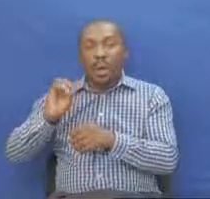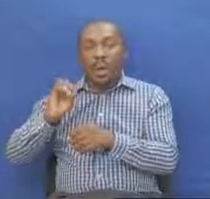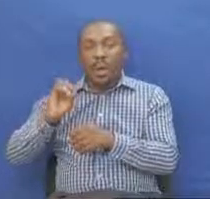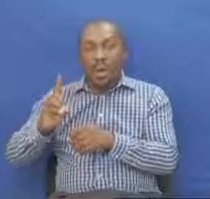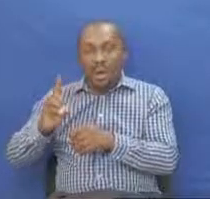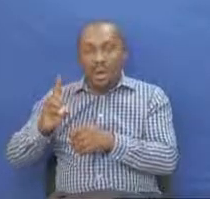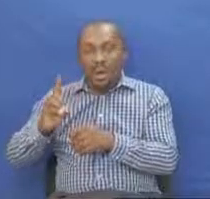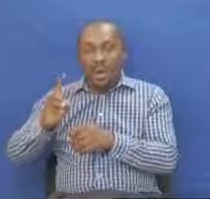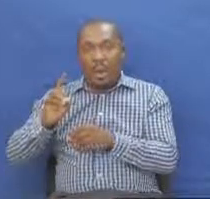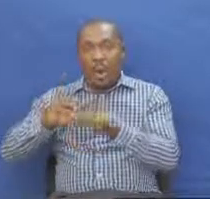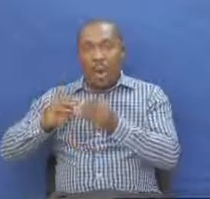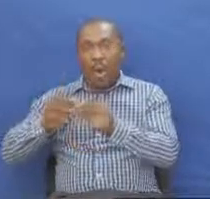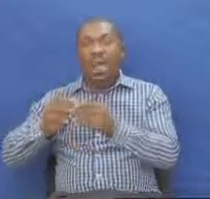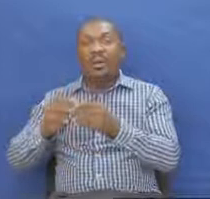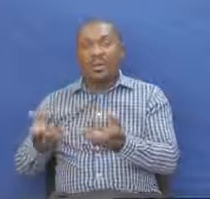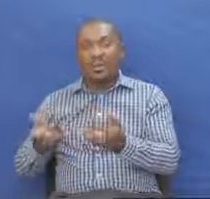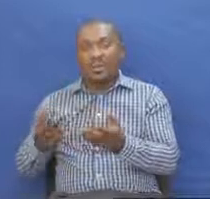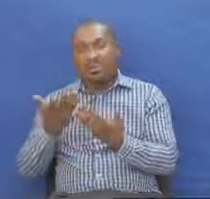called the isometric.